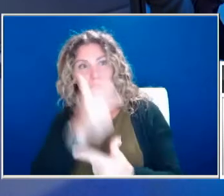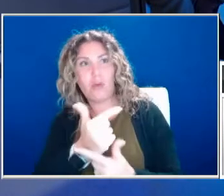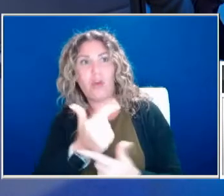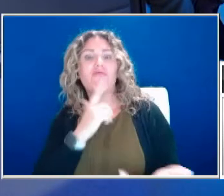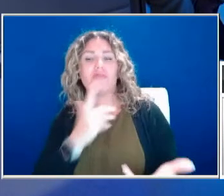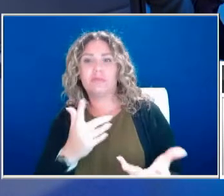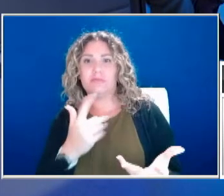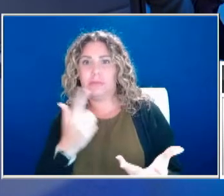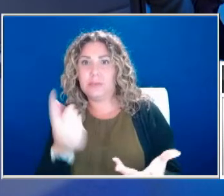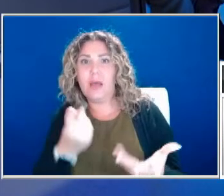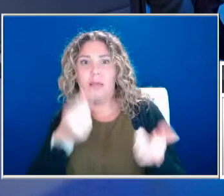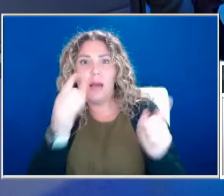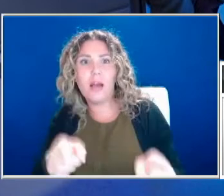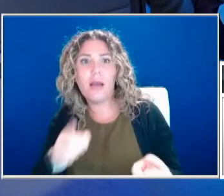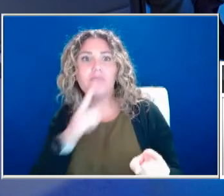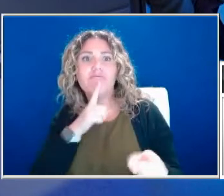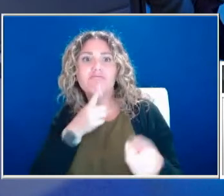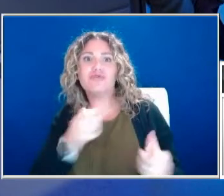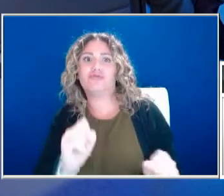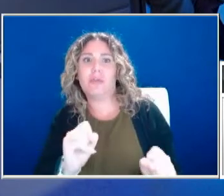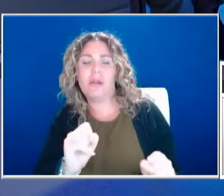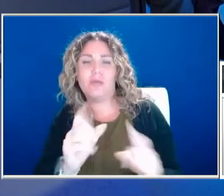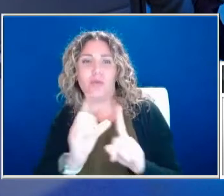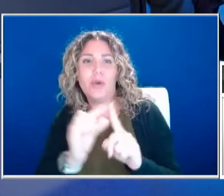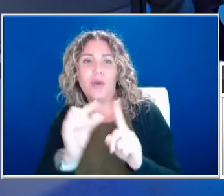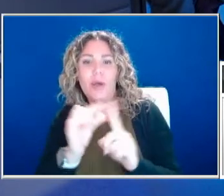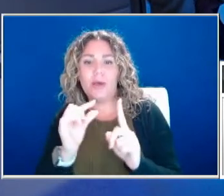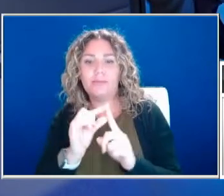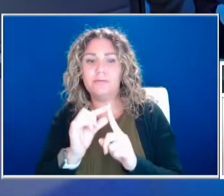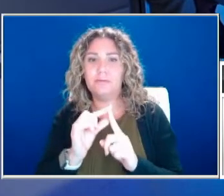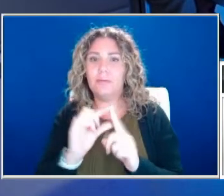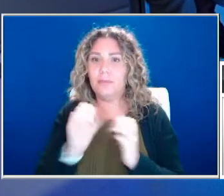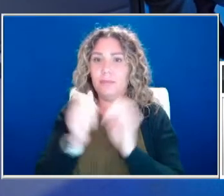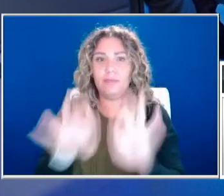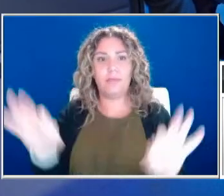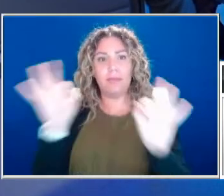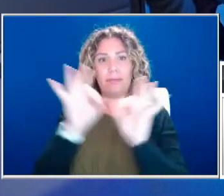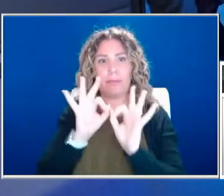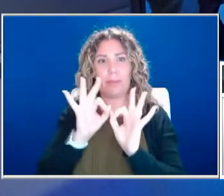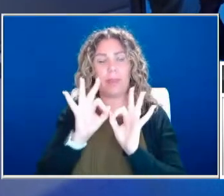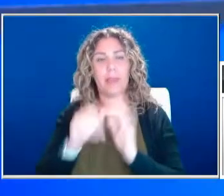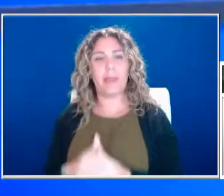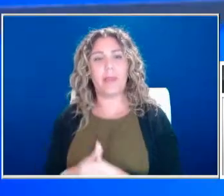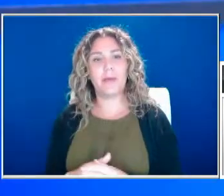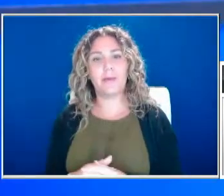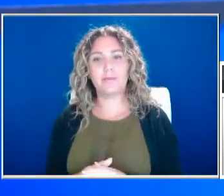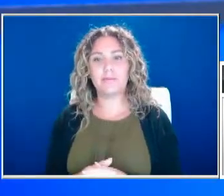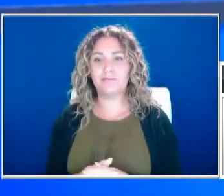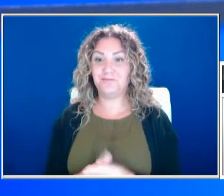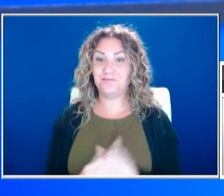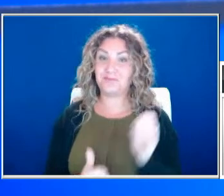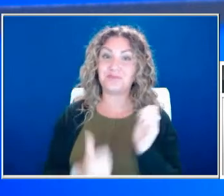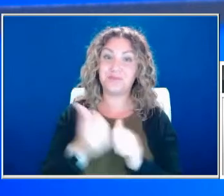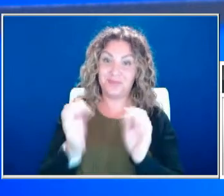and tried to get his words out? Mm-hmm. How imperative was that? I mean, so that's the most imperative part of